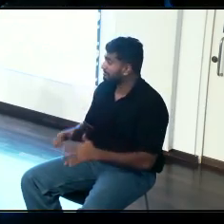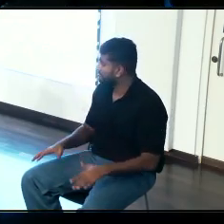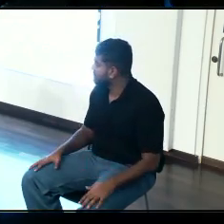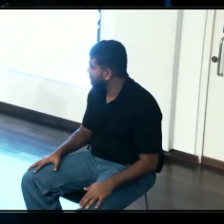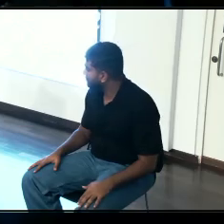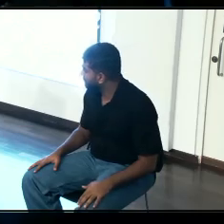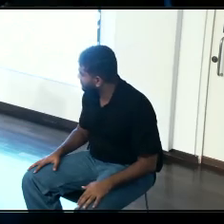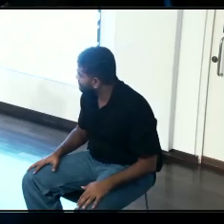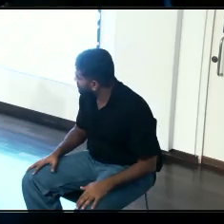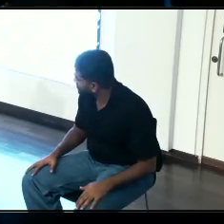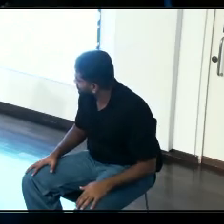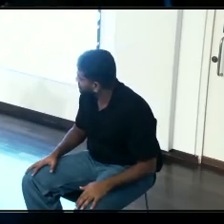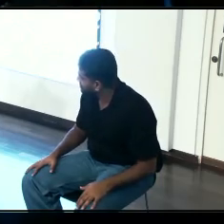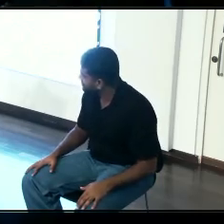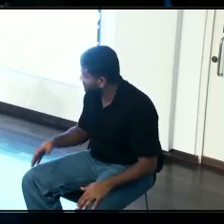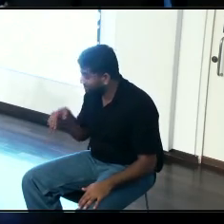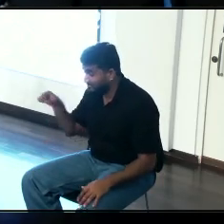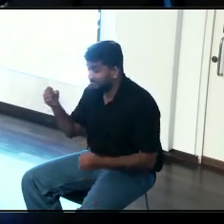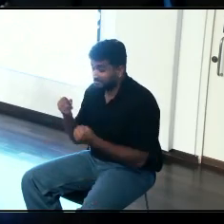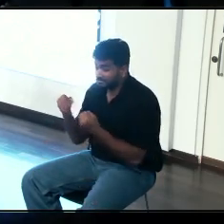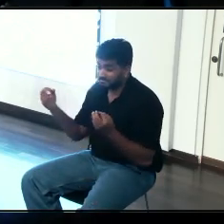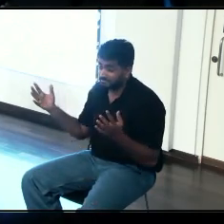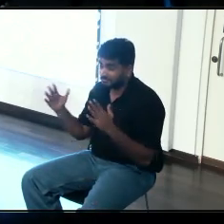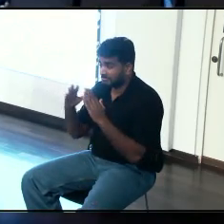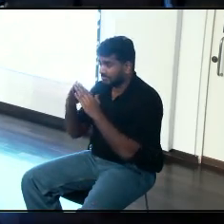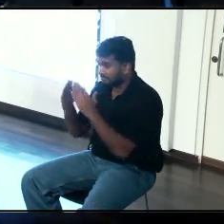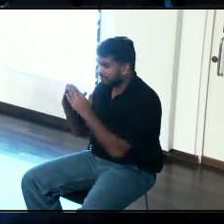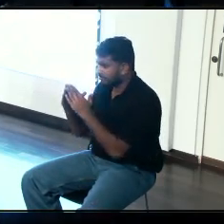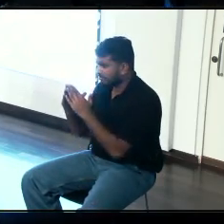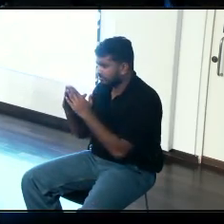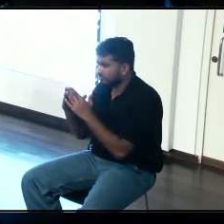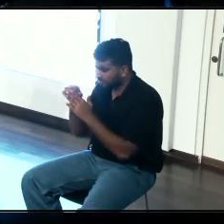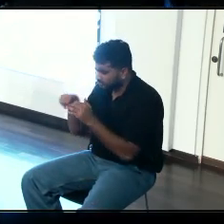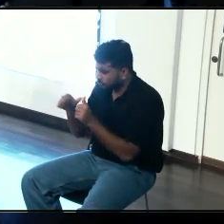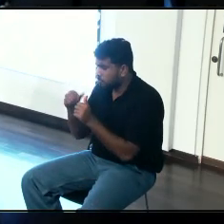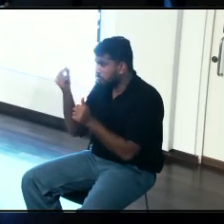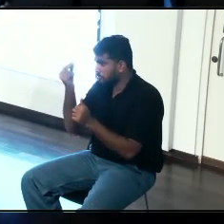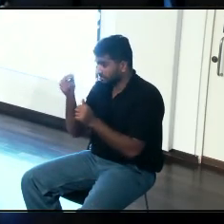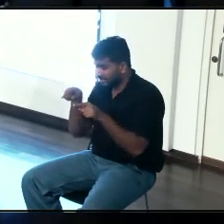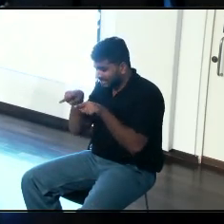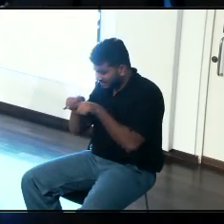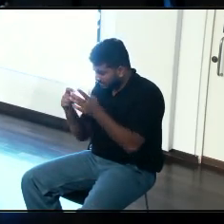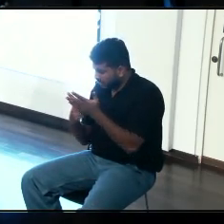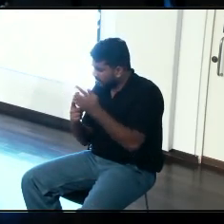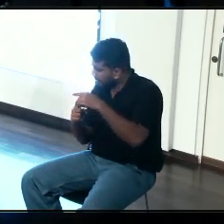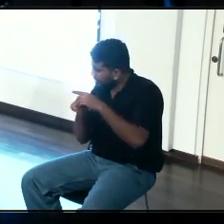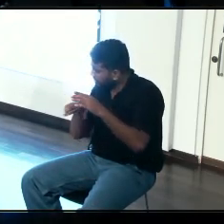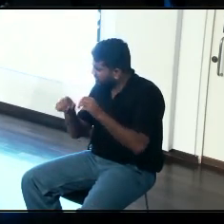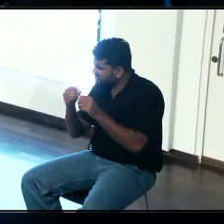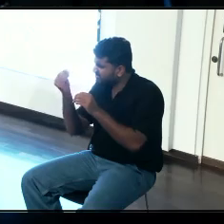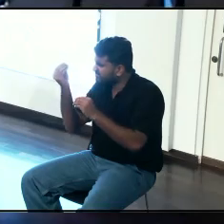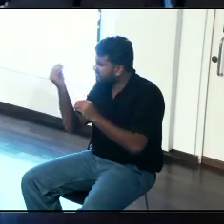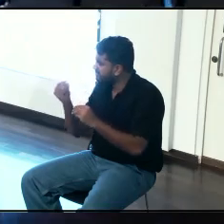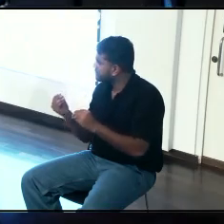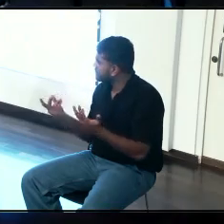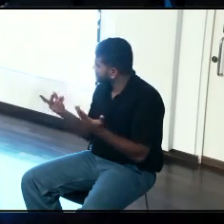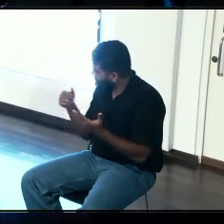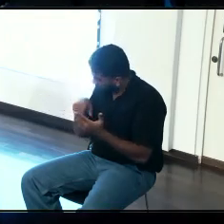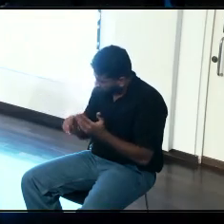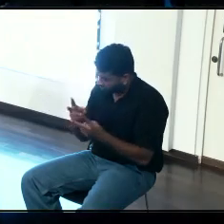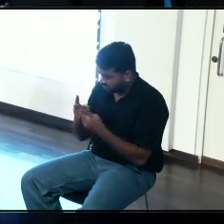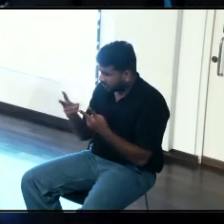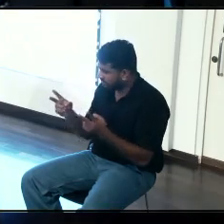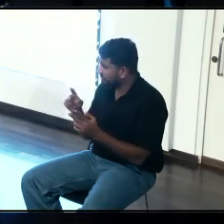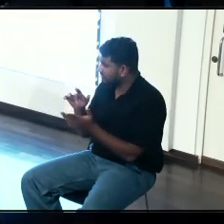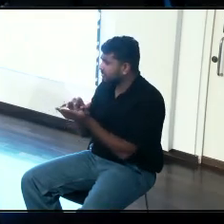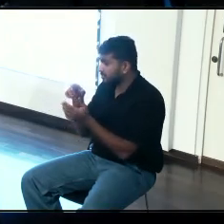So, Ulka, there are so many homes in this style of architecture dotted through, the narrow lanes and by lanes